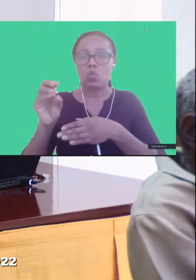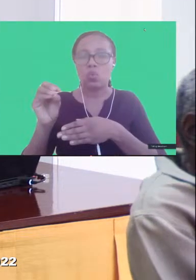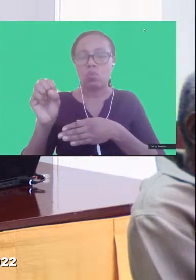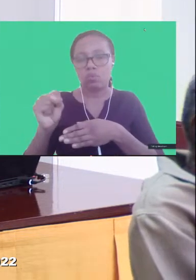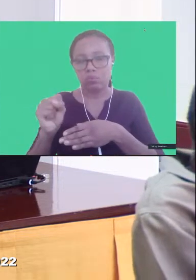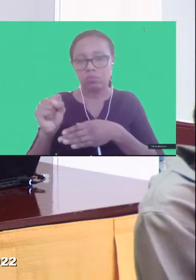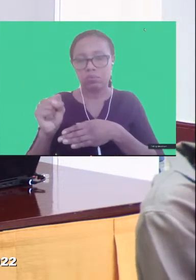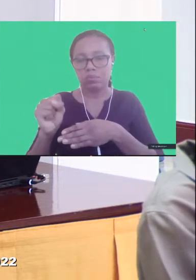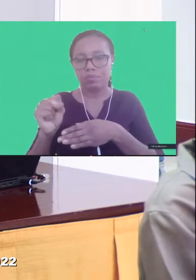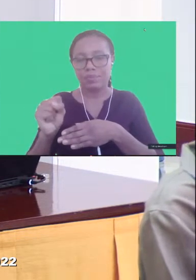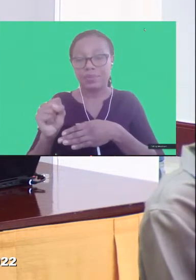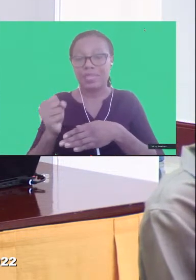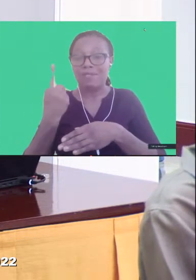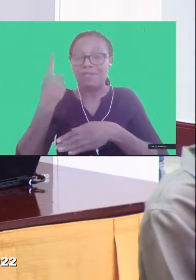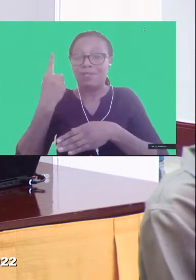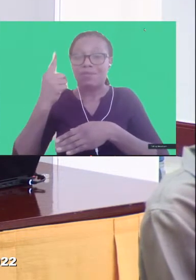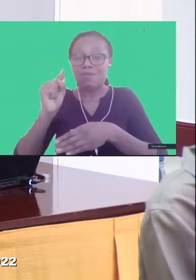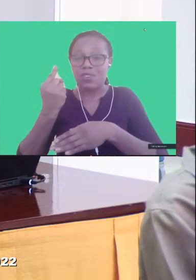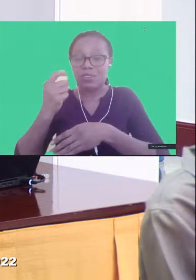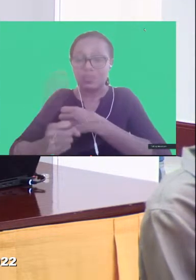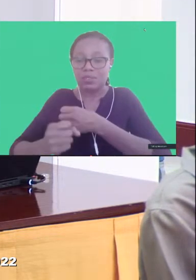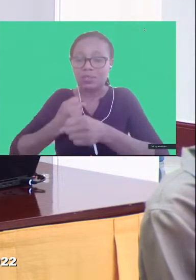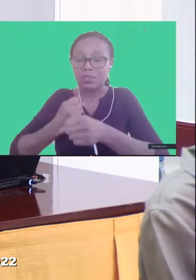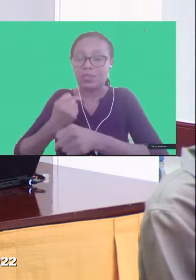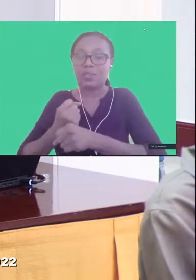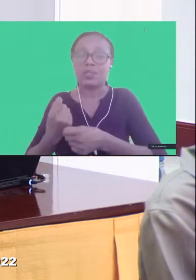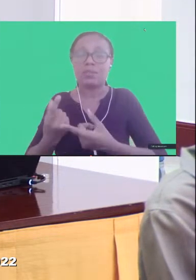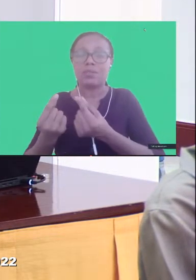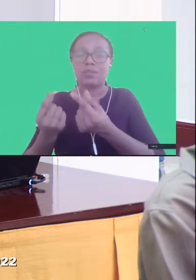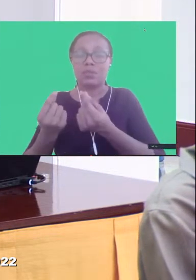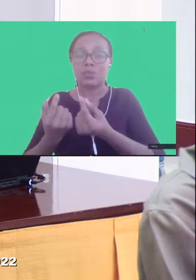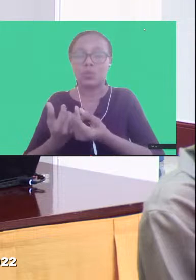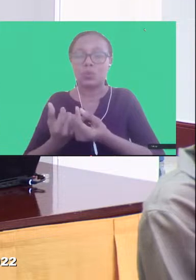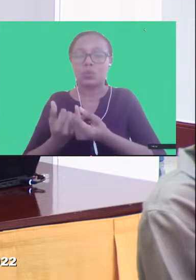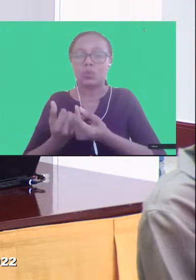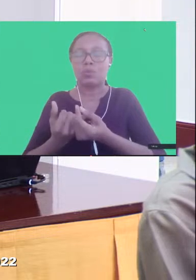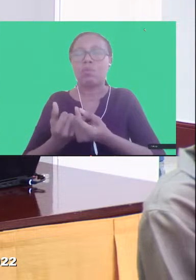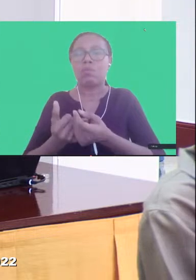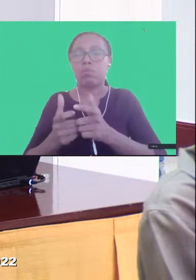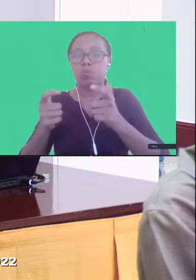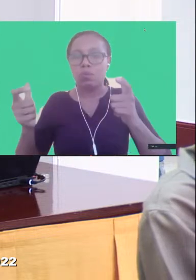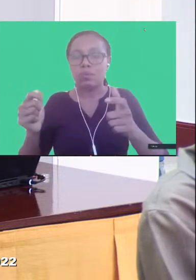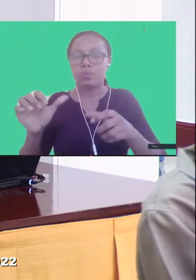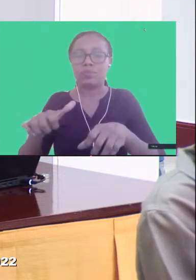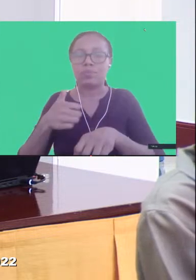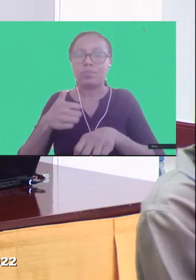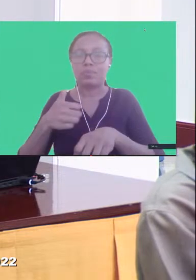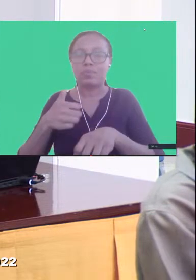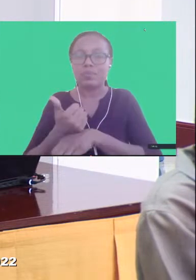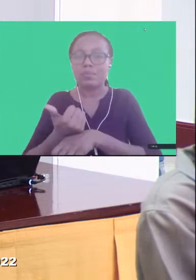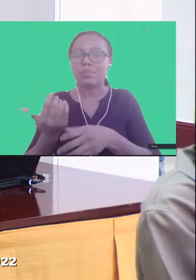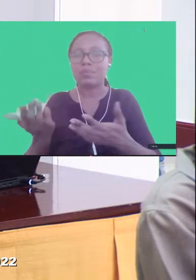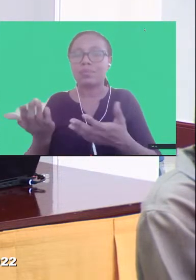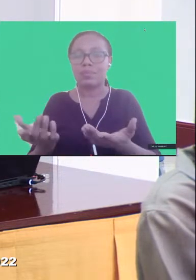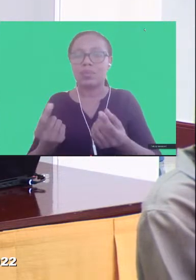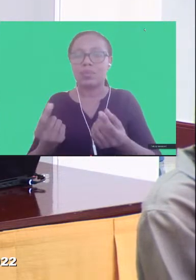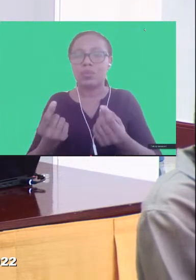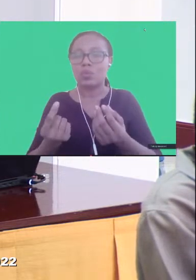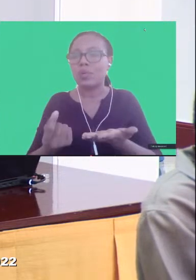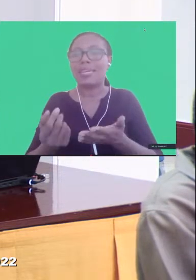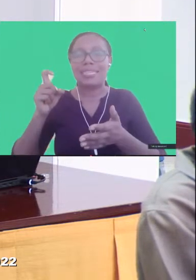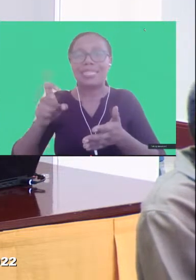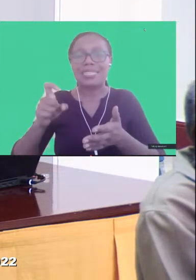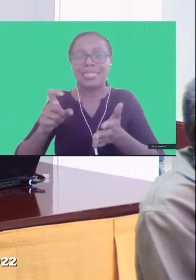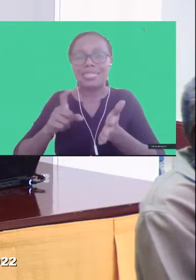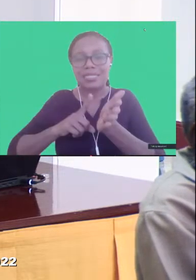the project is to do the various pre-feasibility studies that are required. Now, this component seeks to retrofit